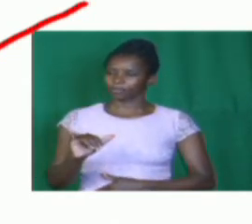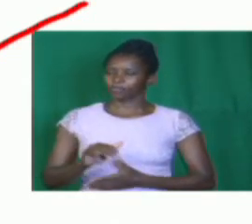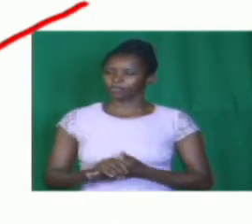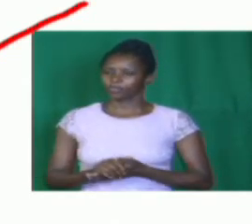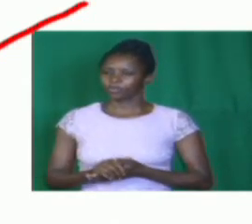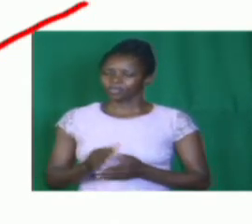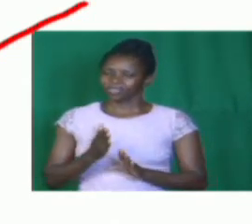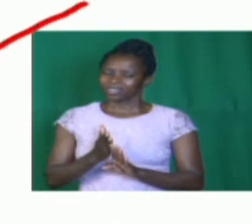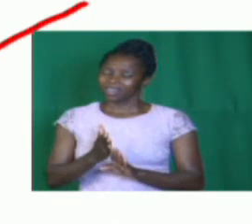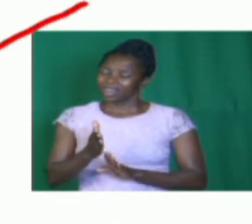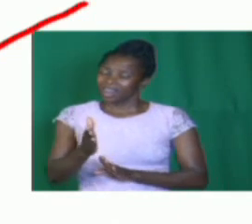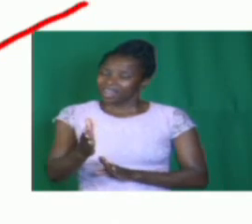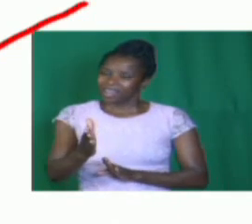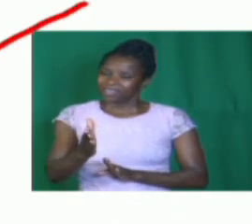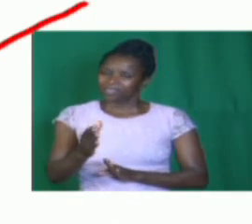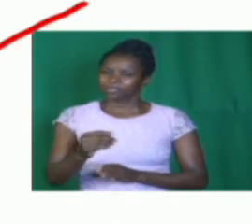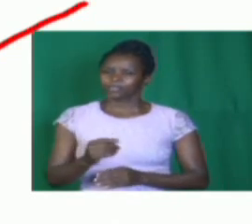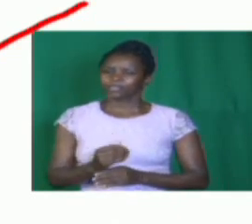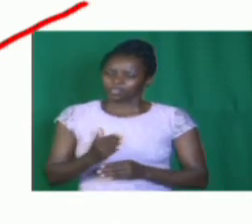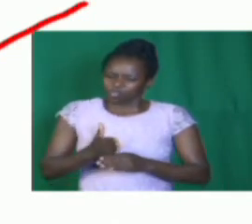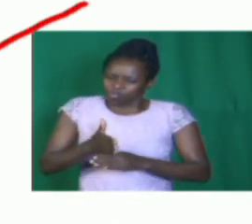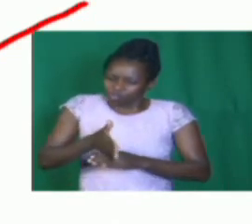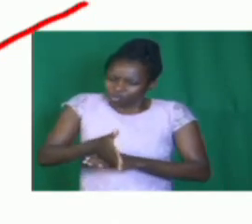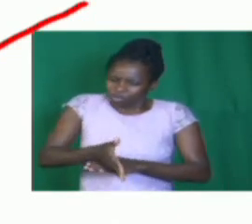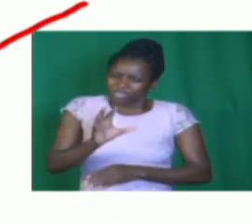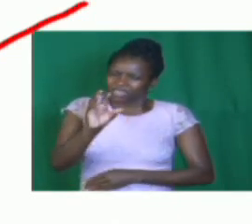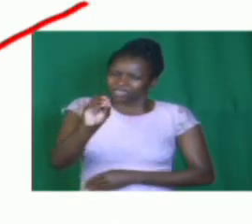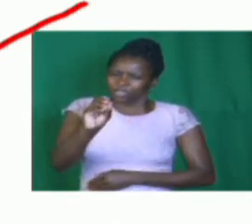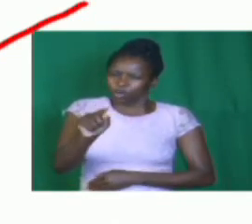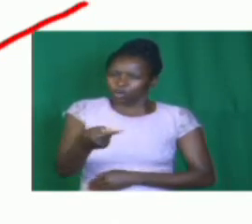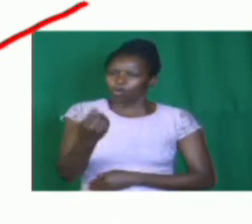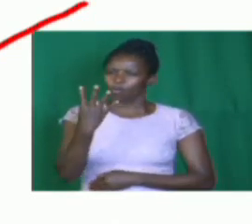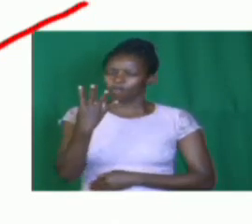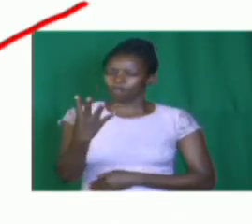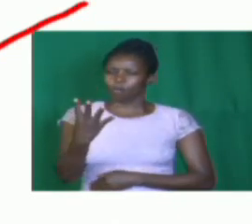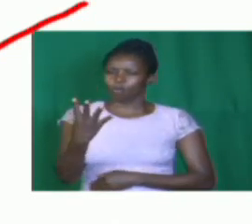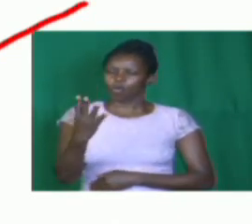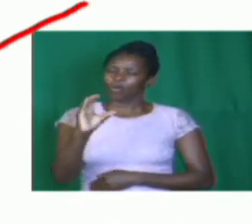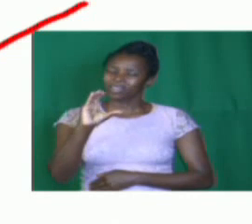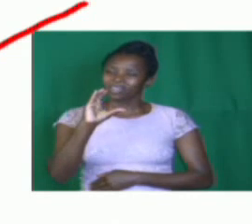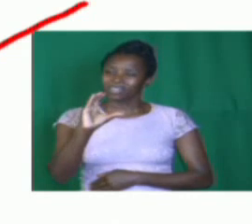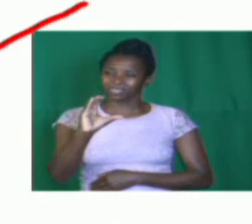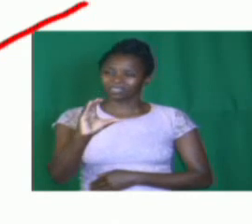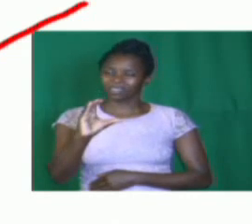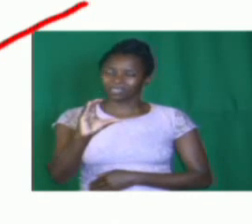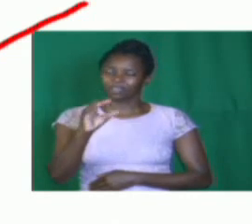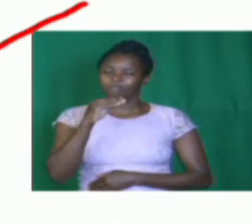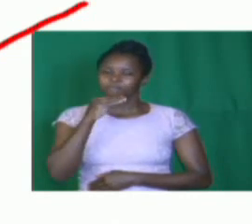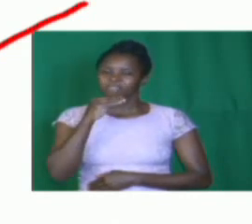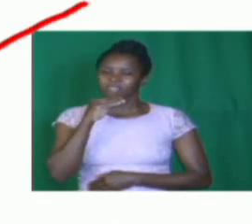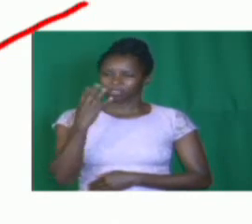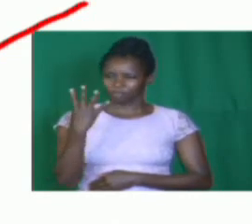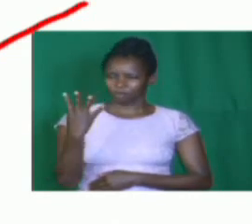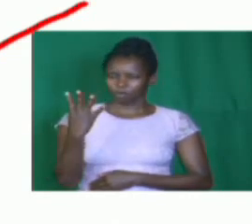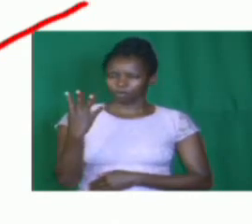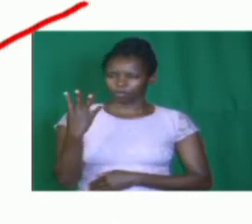crosses the y-axis at 0, 4, the c is going to be this 4, this